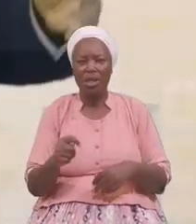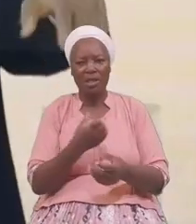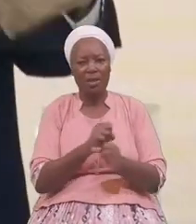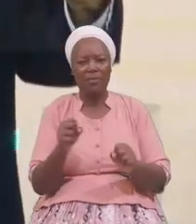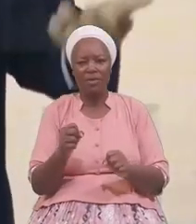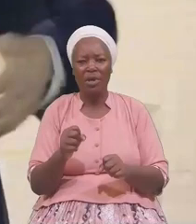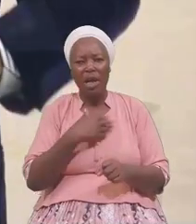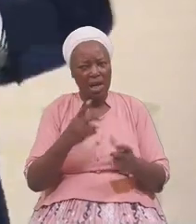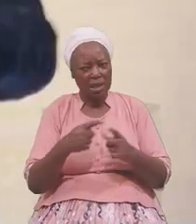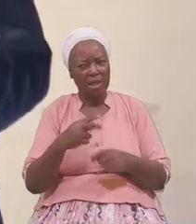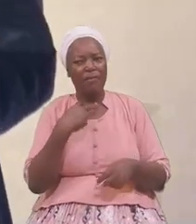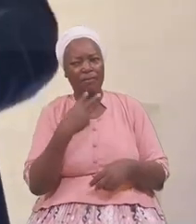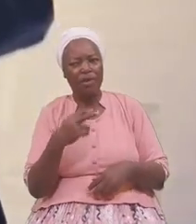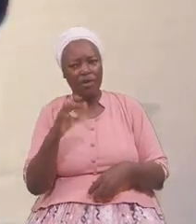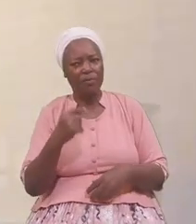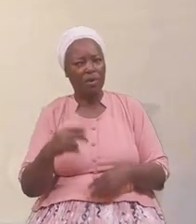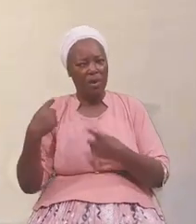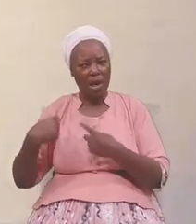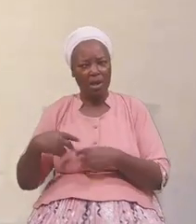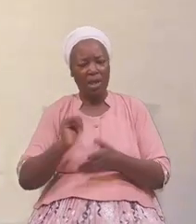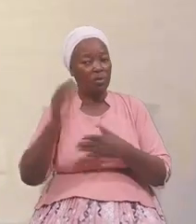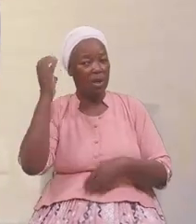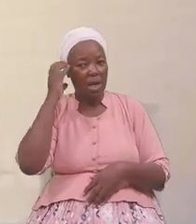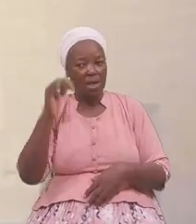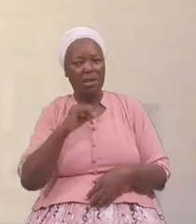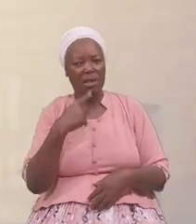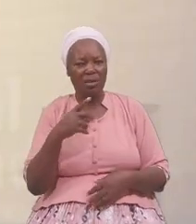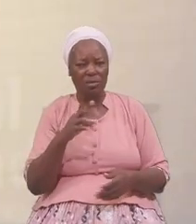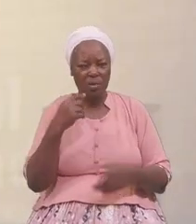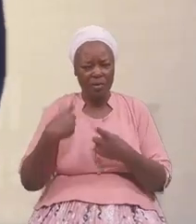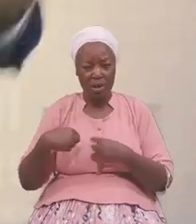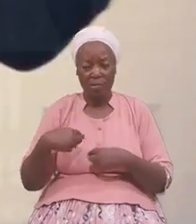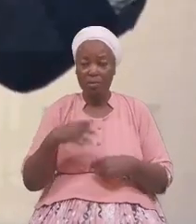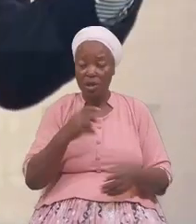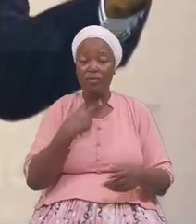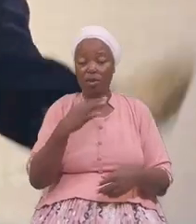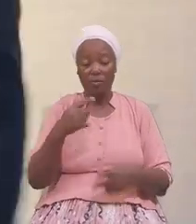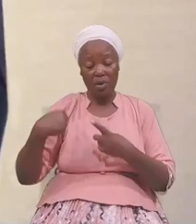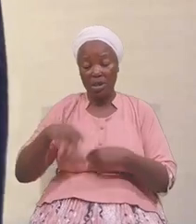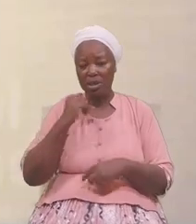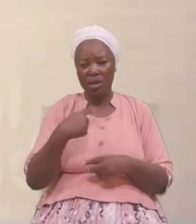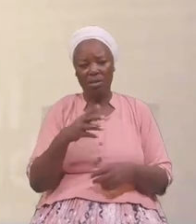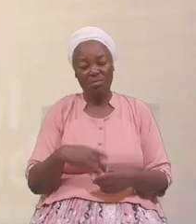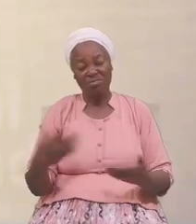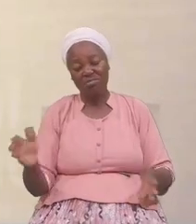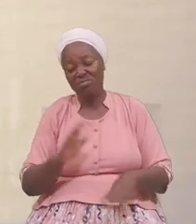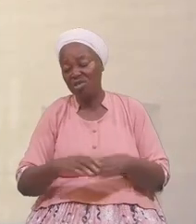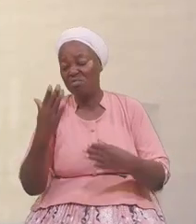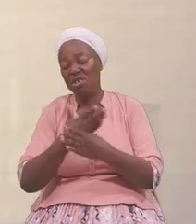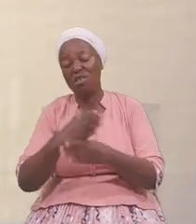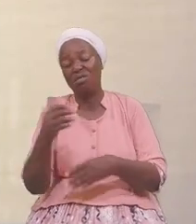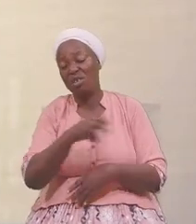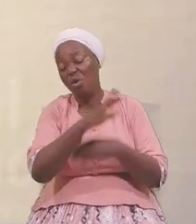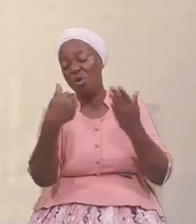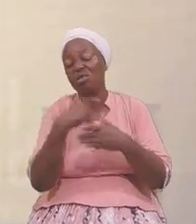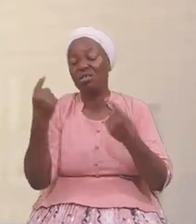salvation. And a voice from your heart is telling you, don't worry, all are sinners. Don't worry,